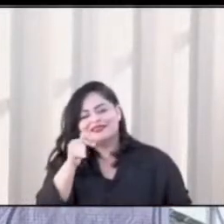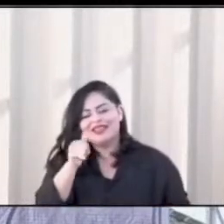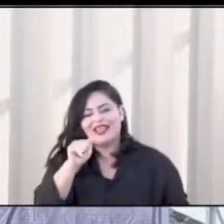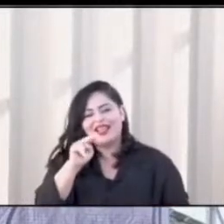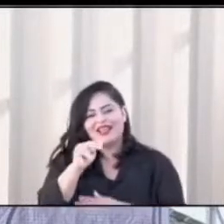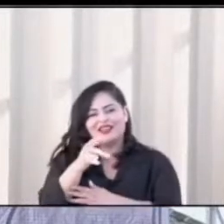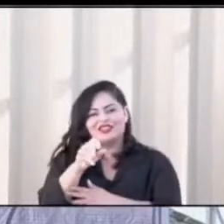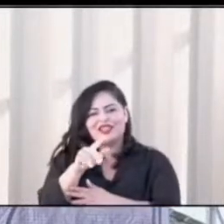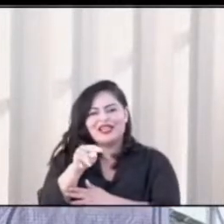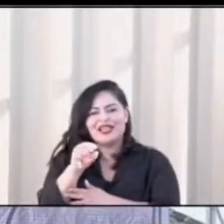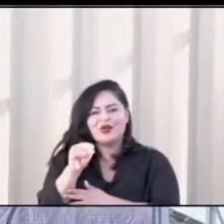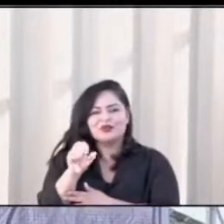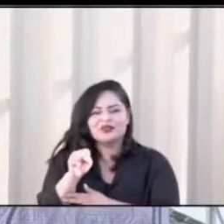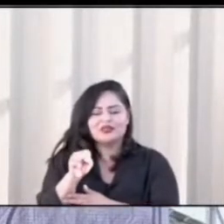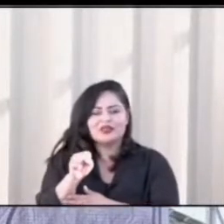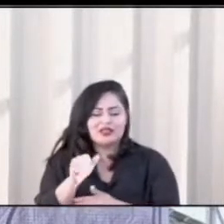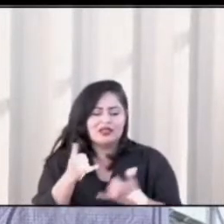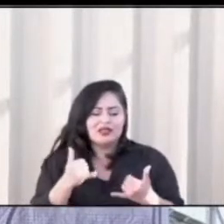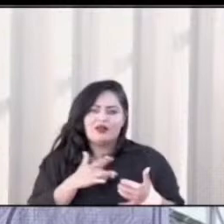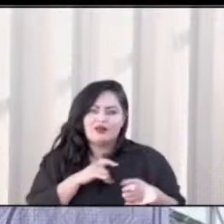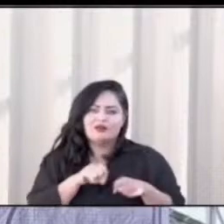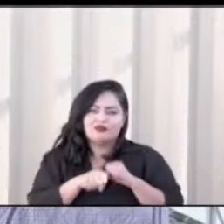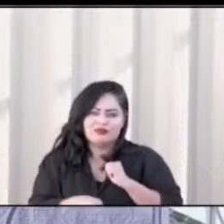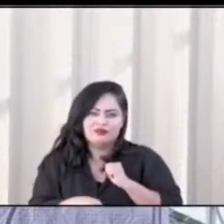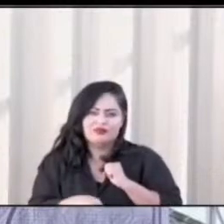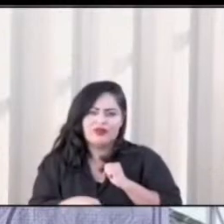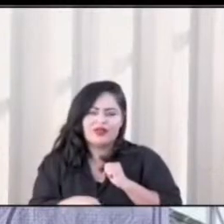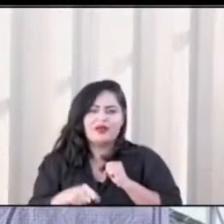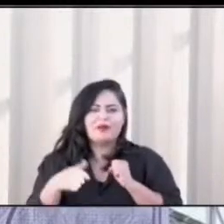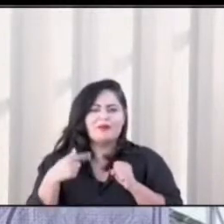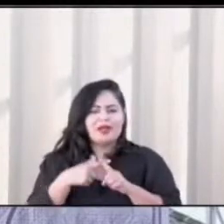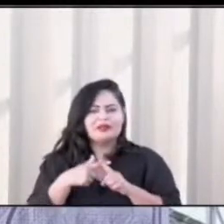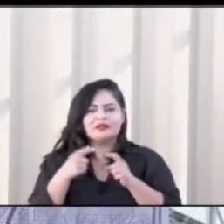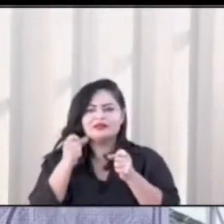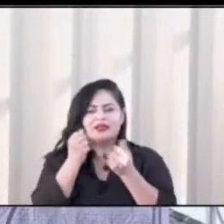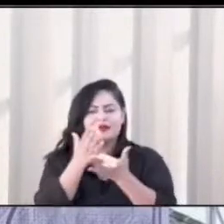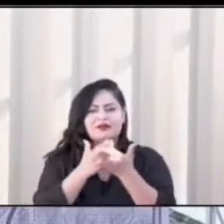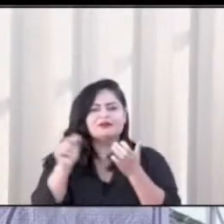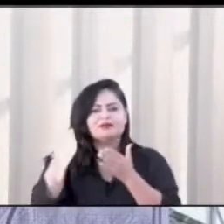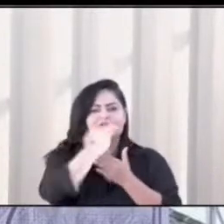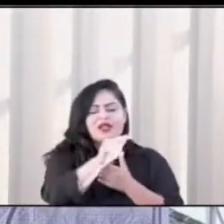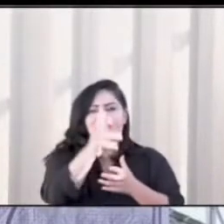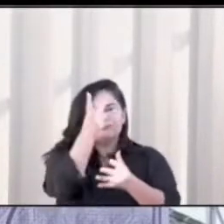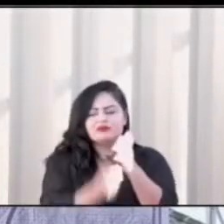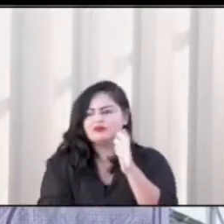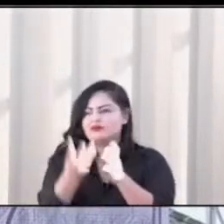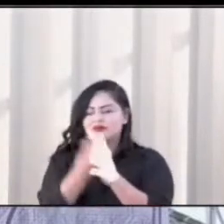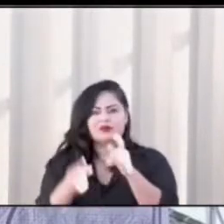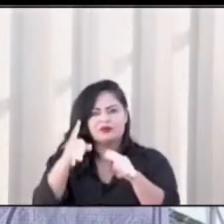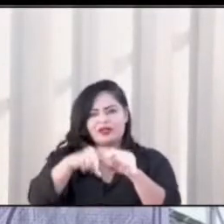have caused immeasurable heartbreak and incomprehensible losses. As